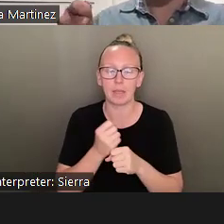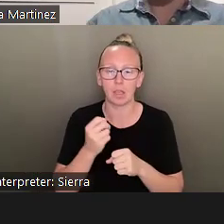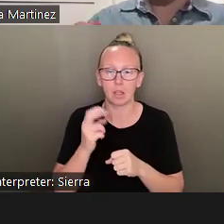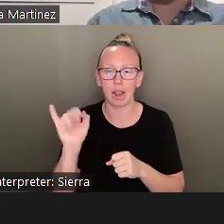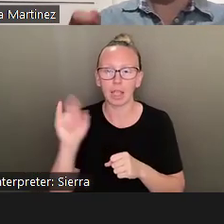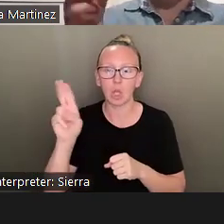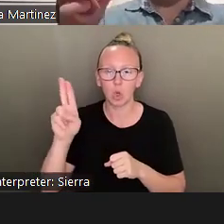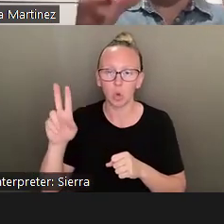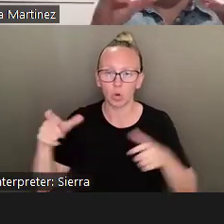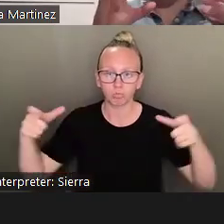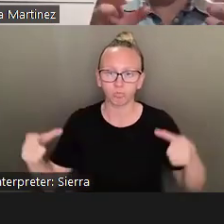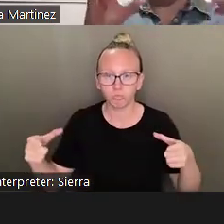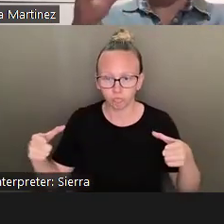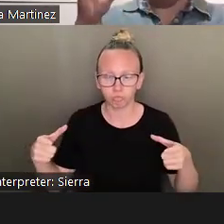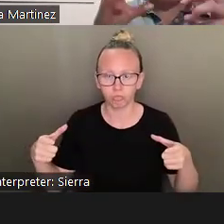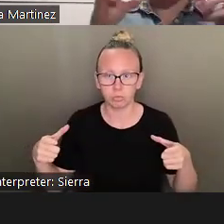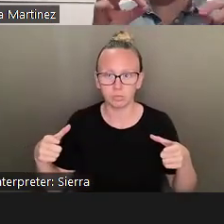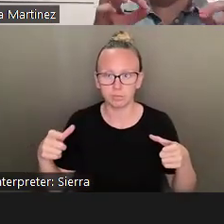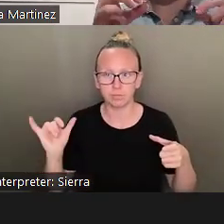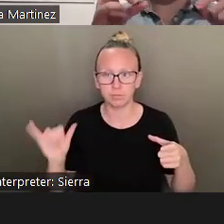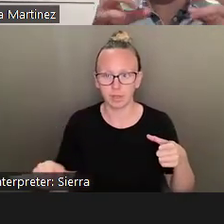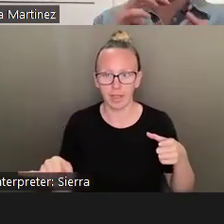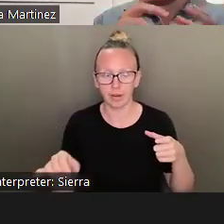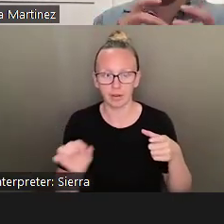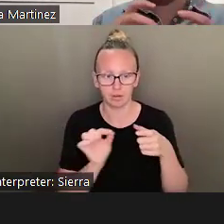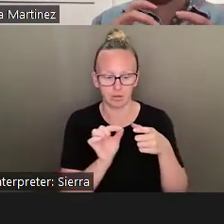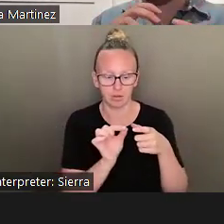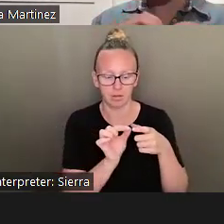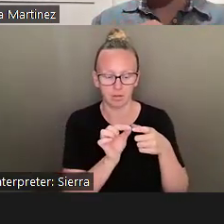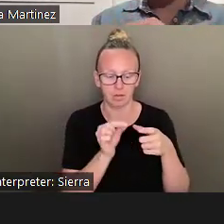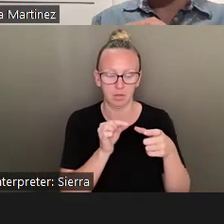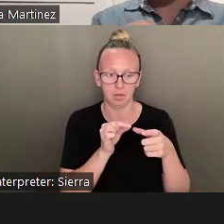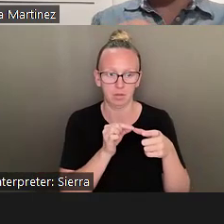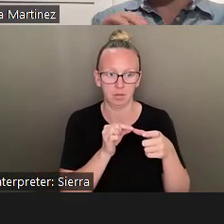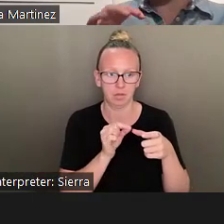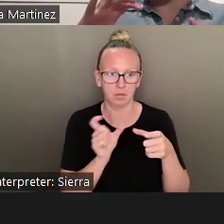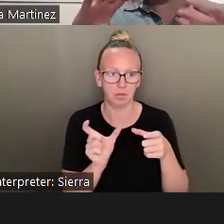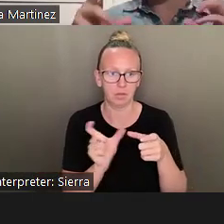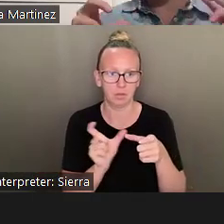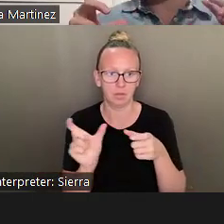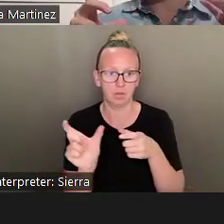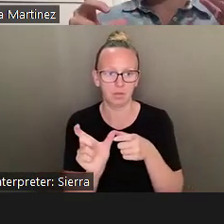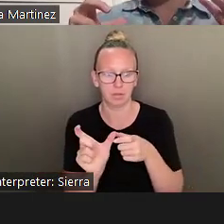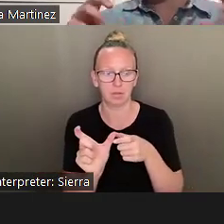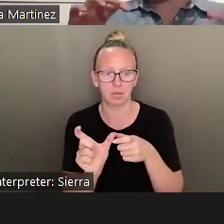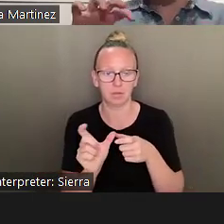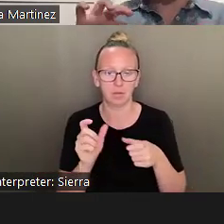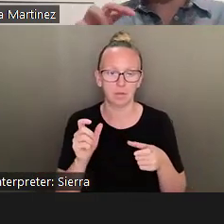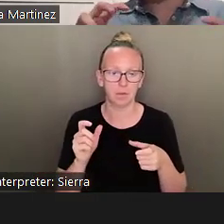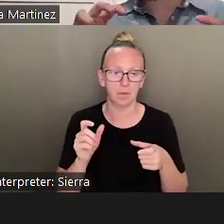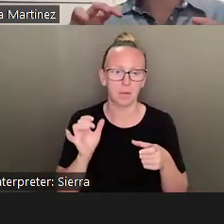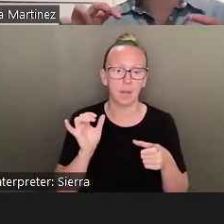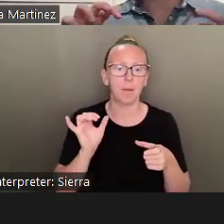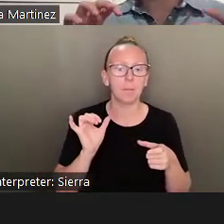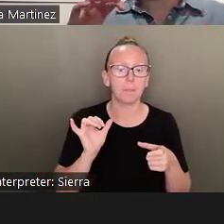side that their openings precisely fit these pieces of driftwood. And the form has just